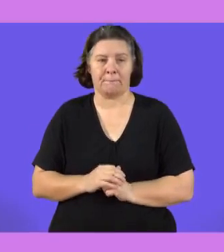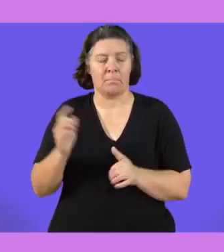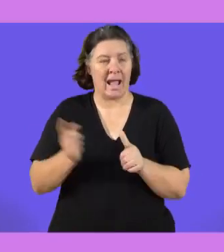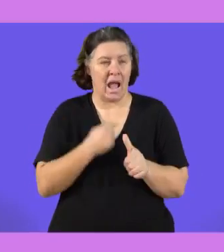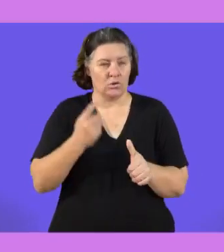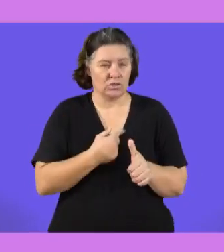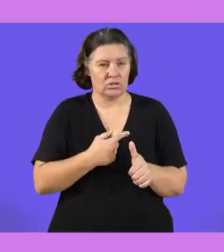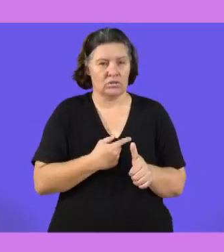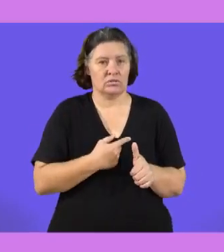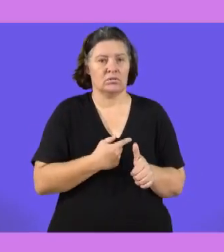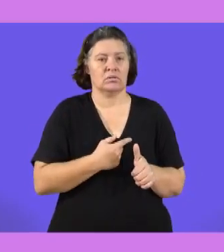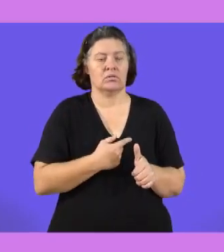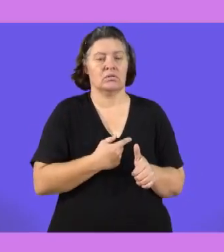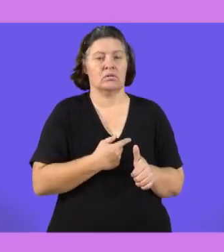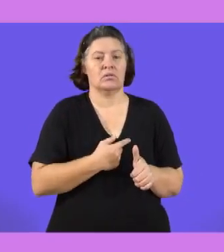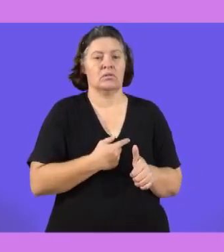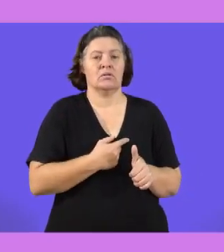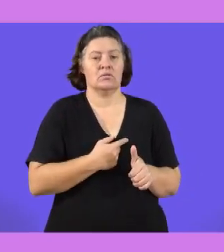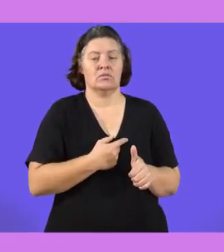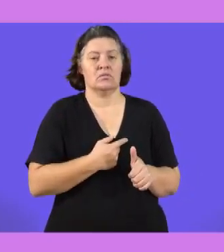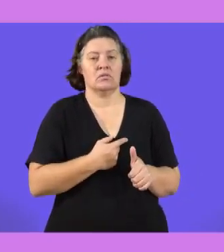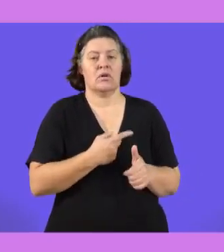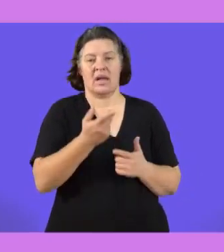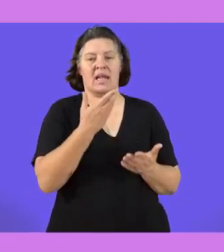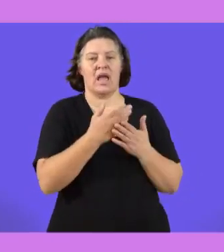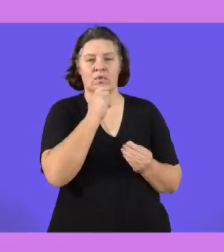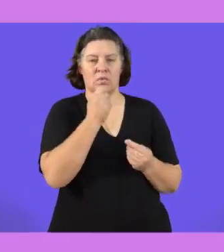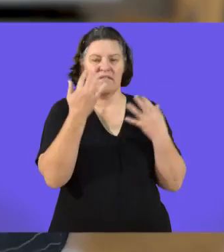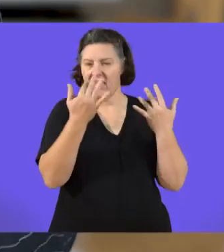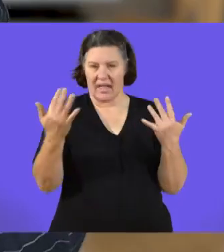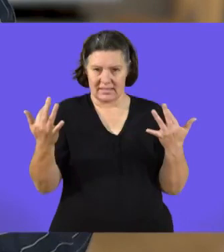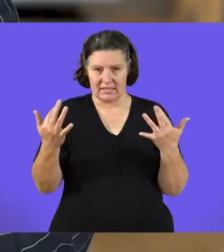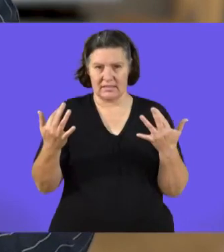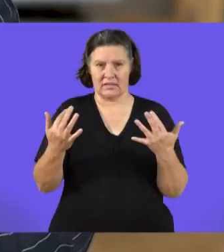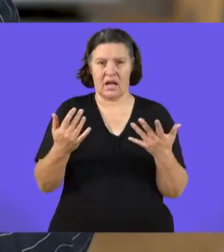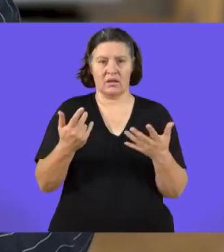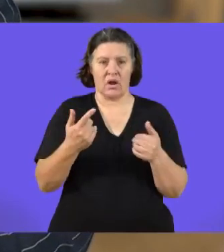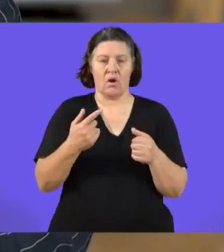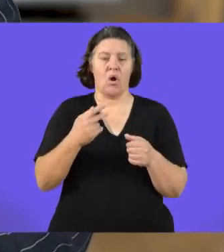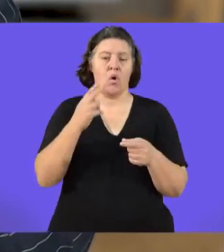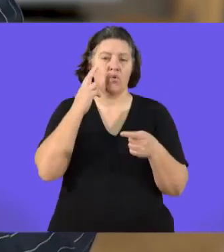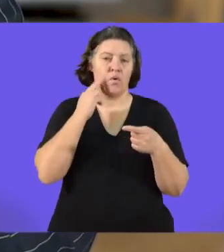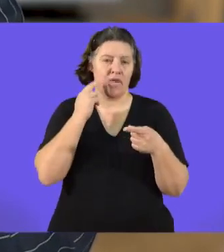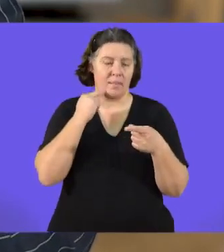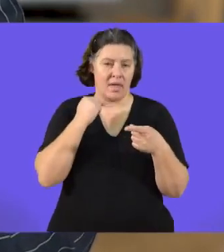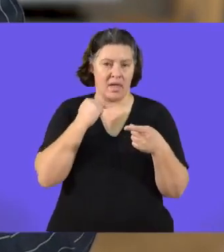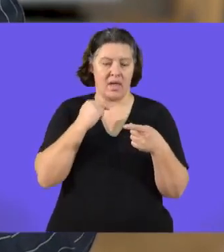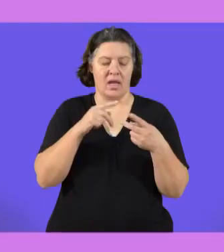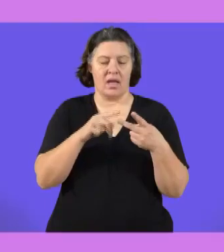1991. If I count that, I will come, and please don't be shy, you can even use your fingers, your two hands, you will come